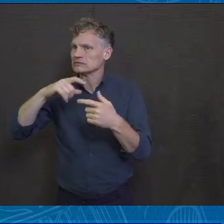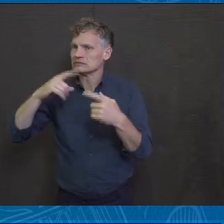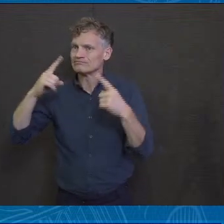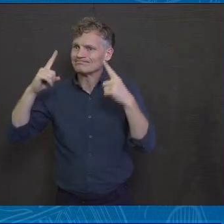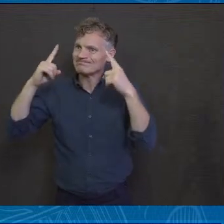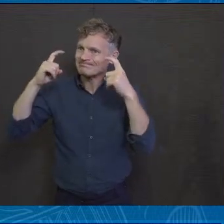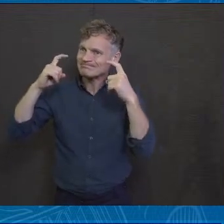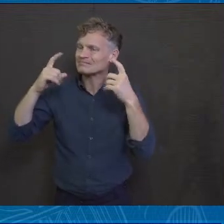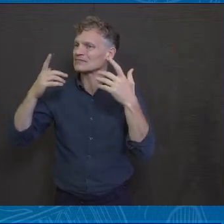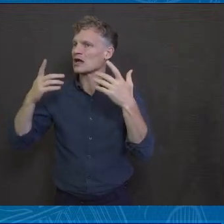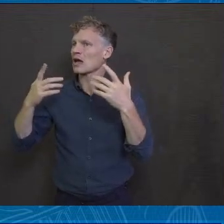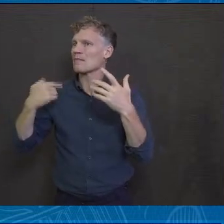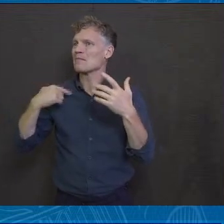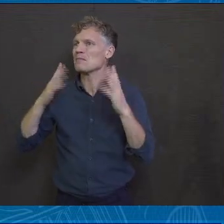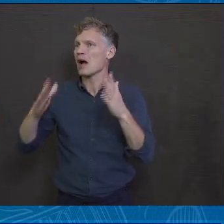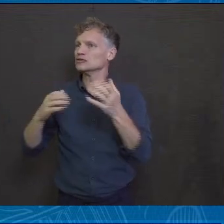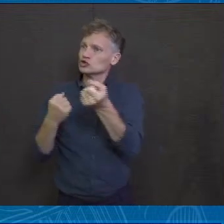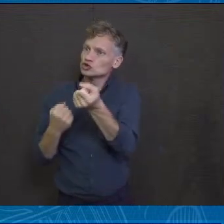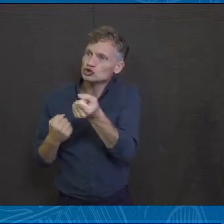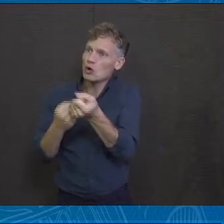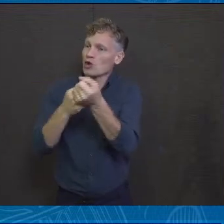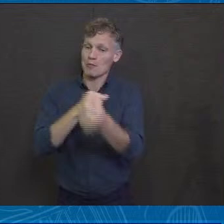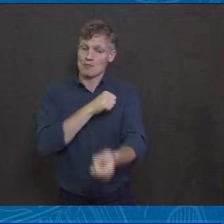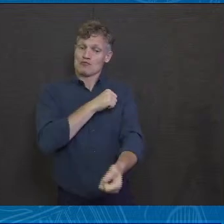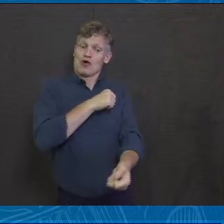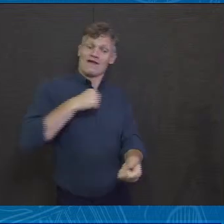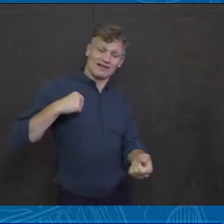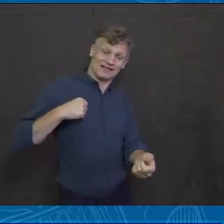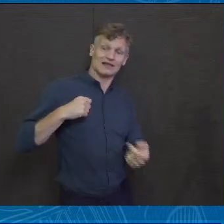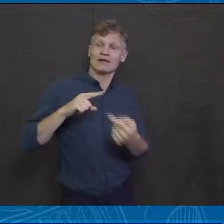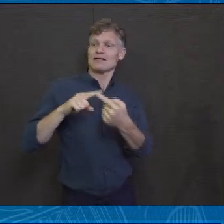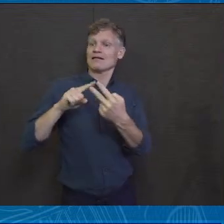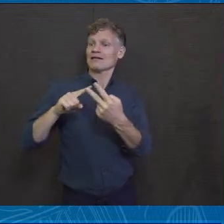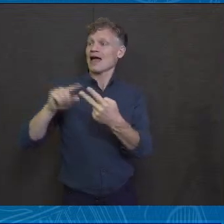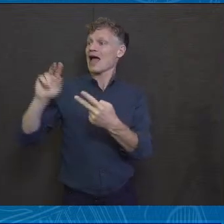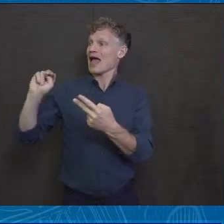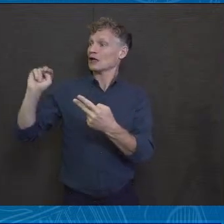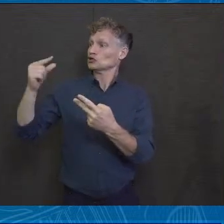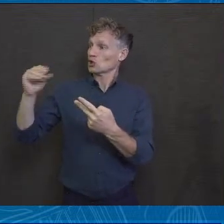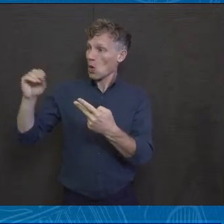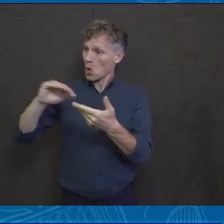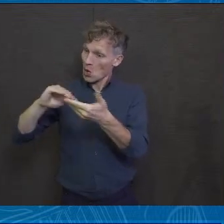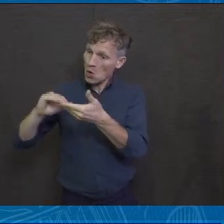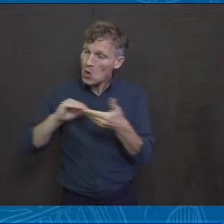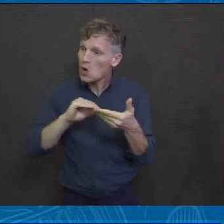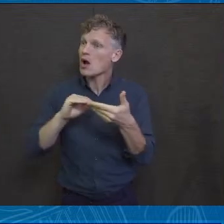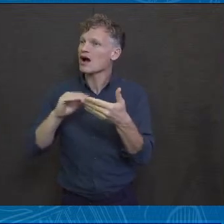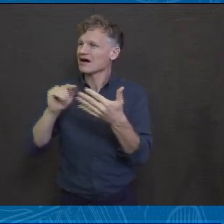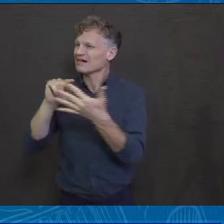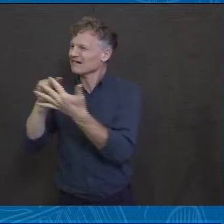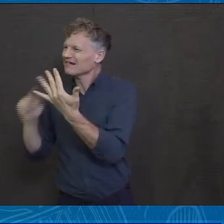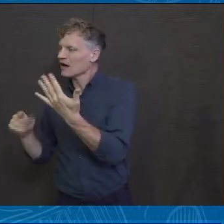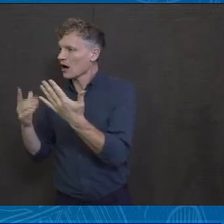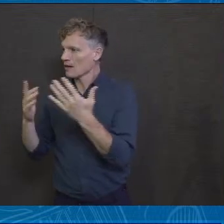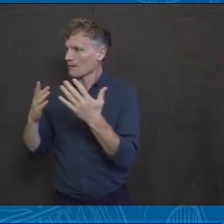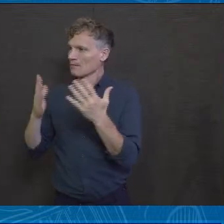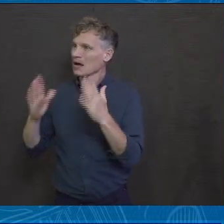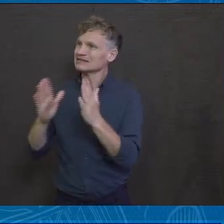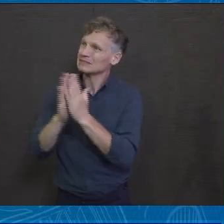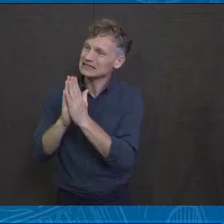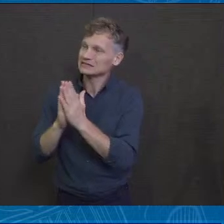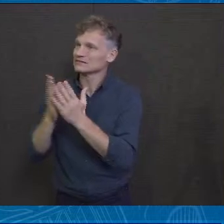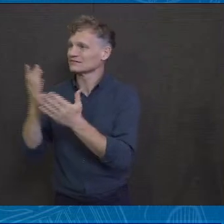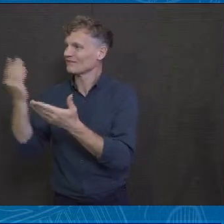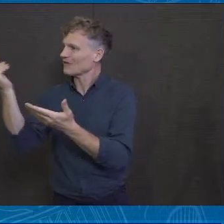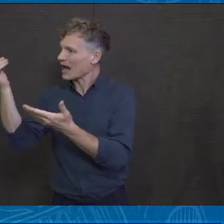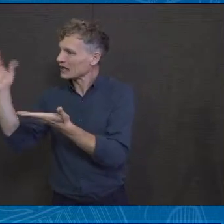sector, NGOs and the economic sector to support us for this one. Risk financing is also important in our country.